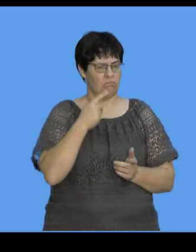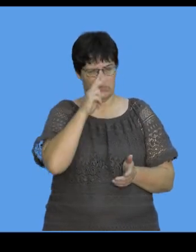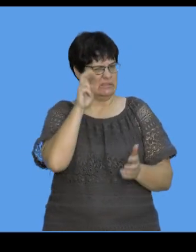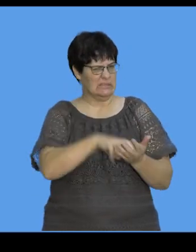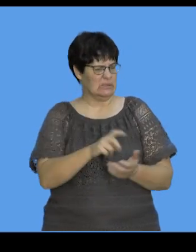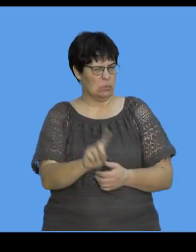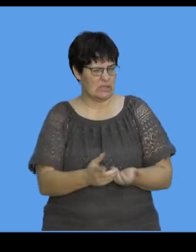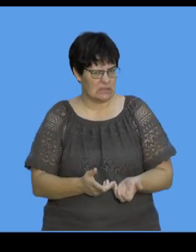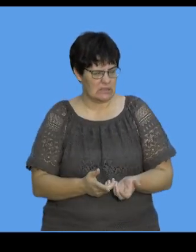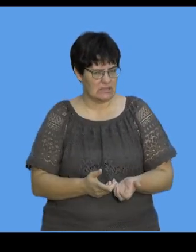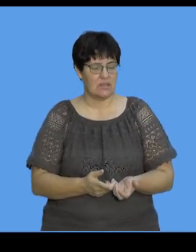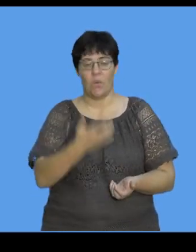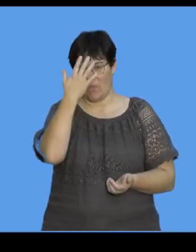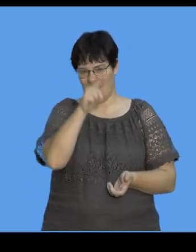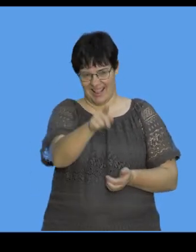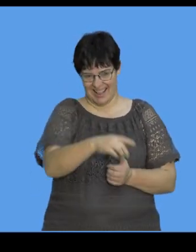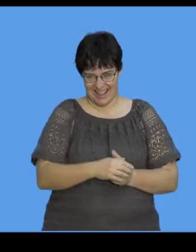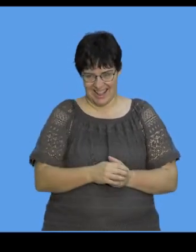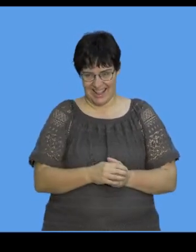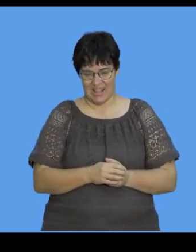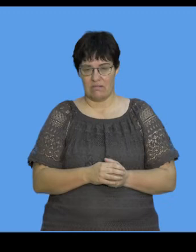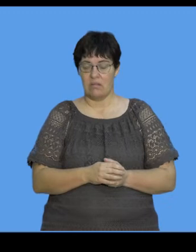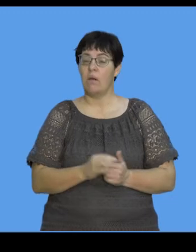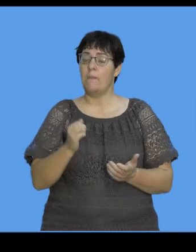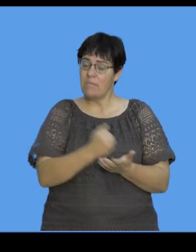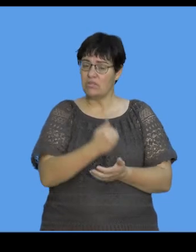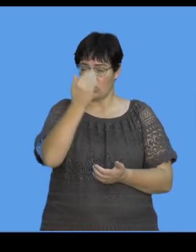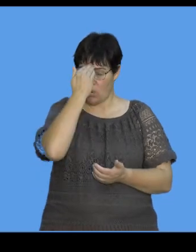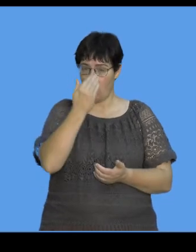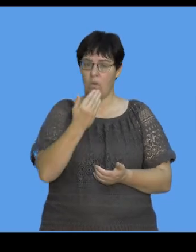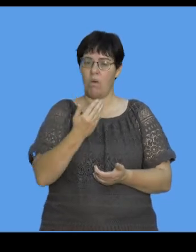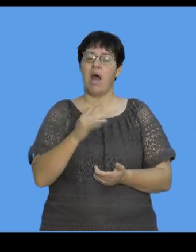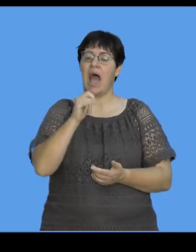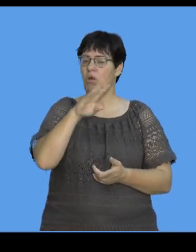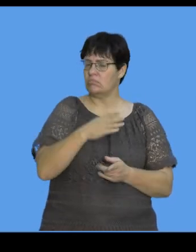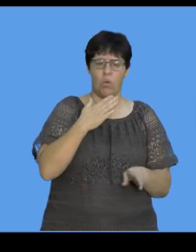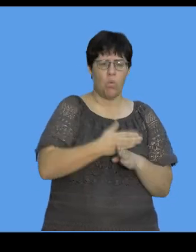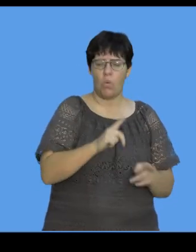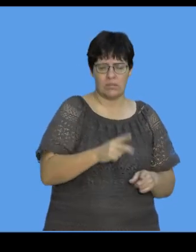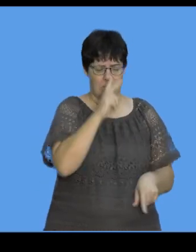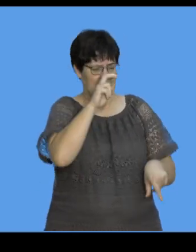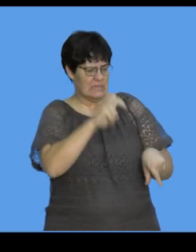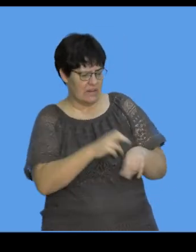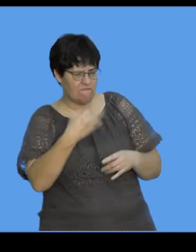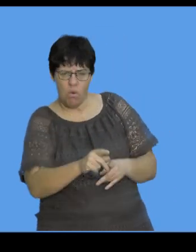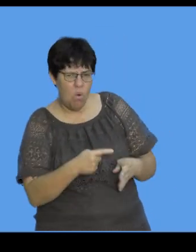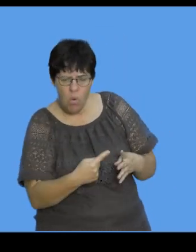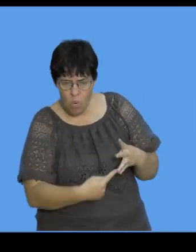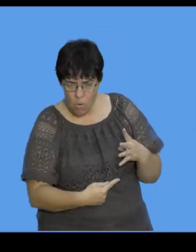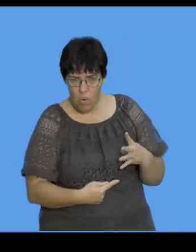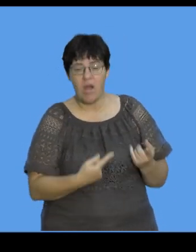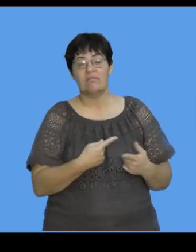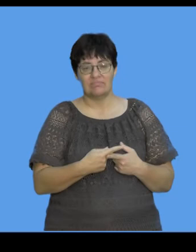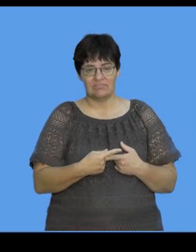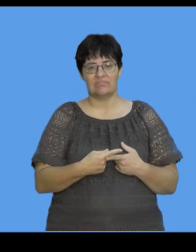required in the human body. And again, you need to know the functions of iron, what I need it, and remember it was